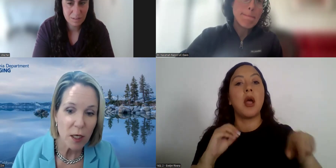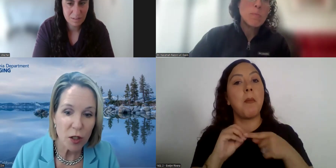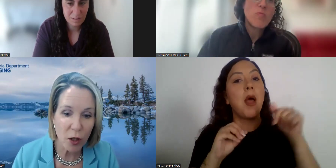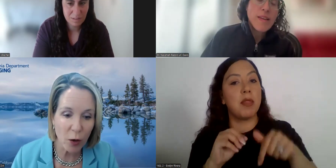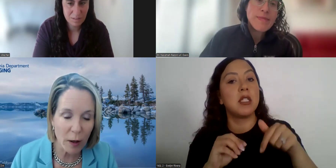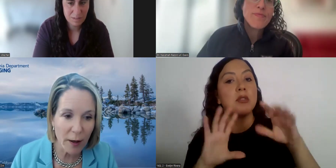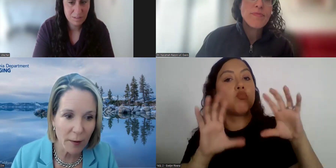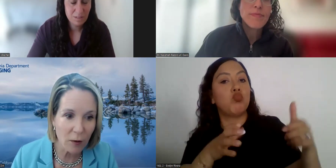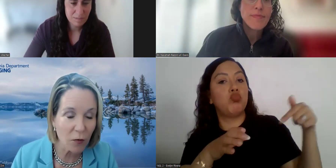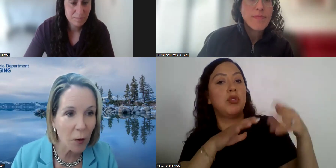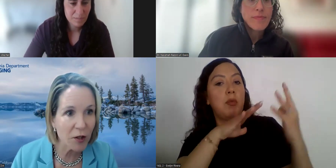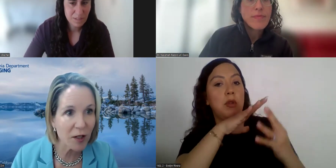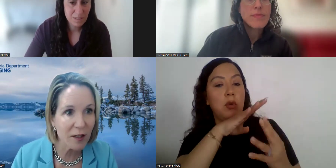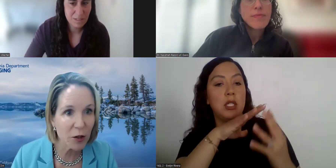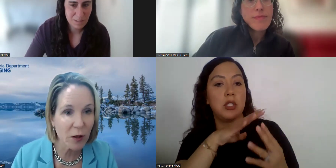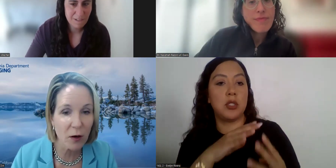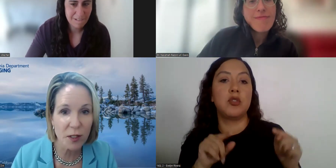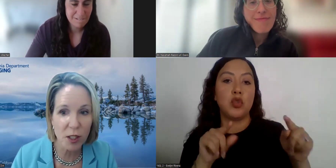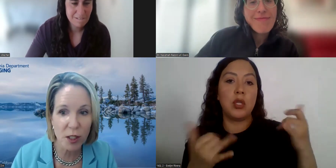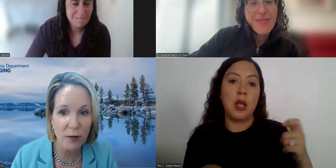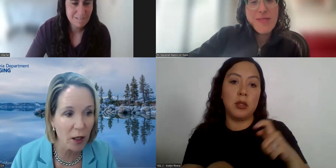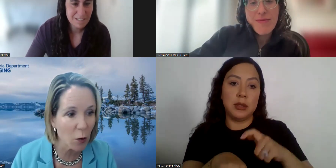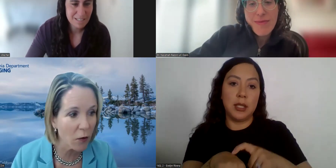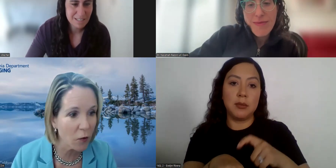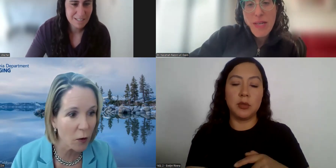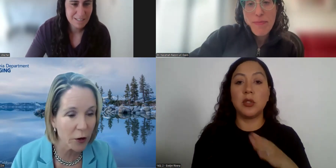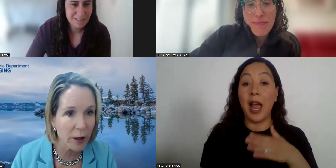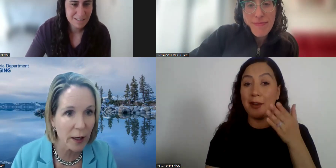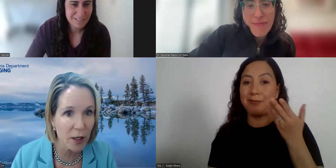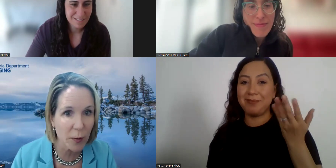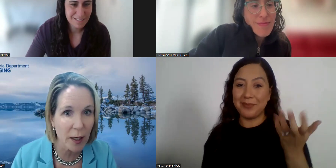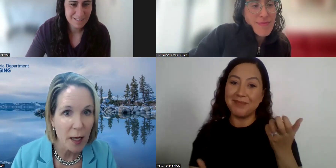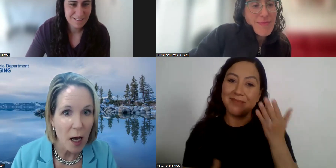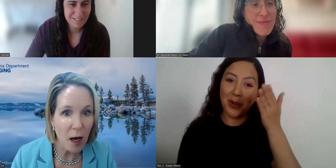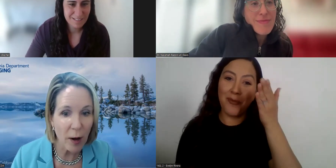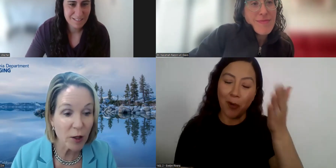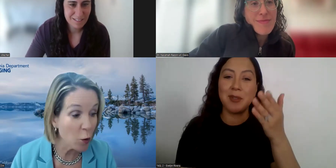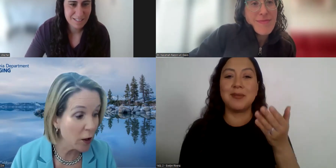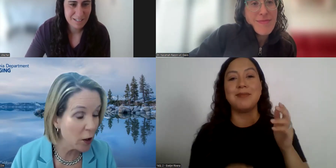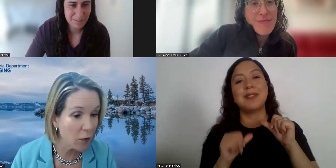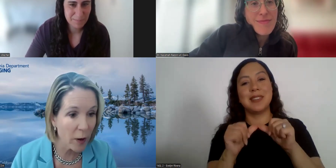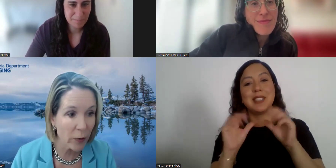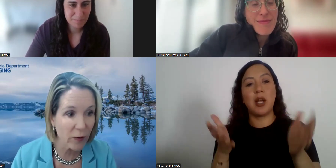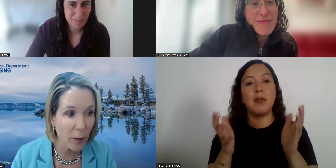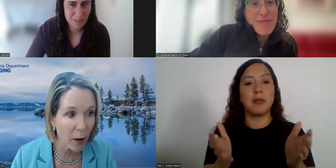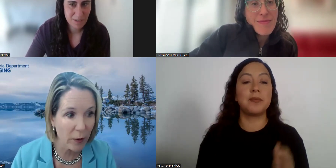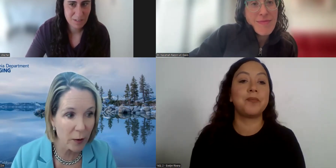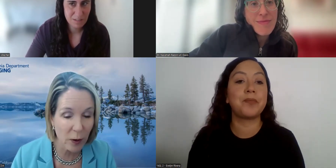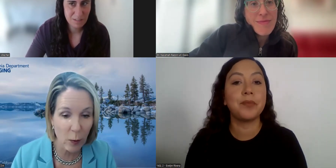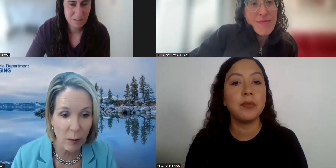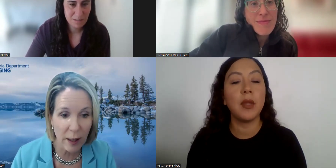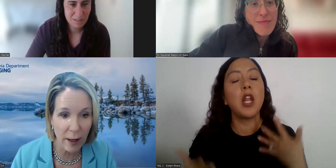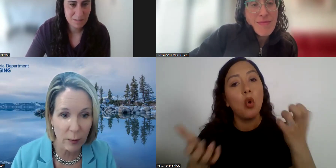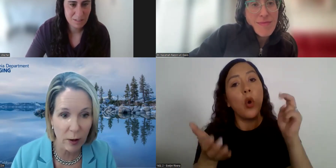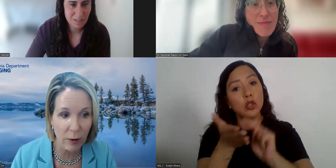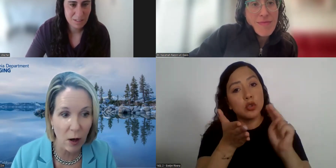population. So look forward to continuing the conversation, and thank you all for your engagement. I do want to note for members of the public, we